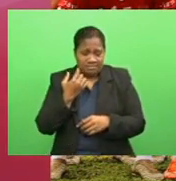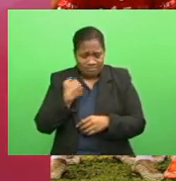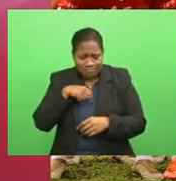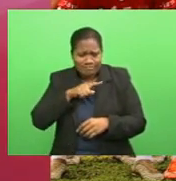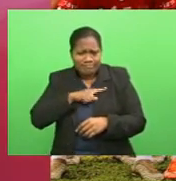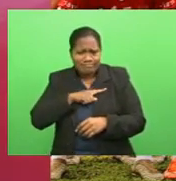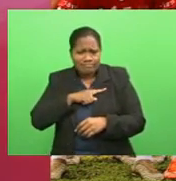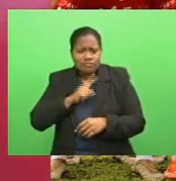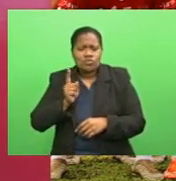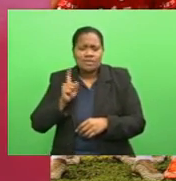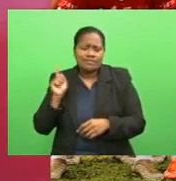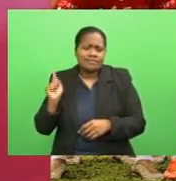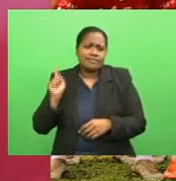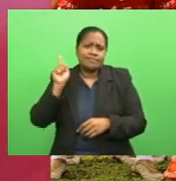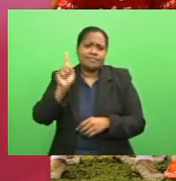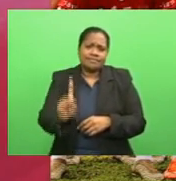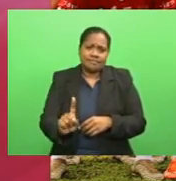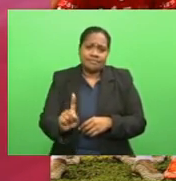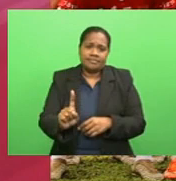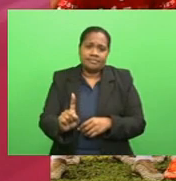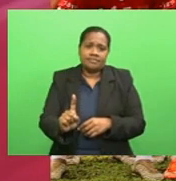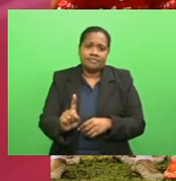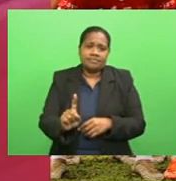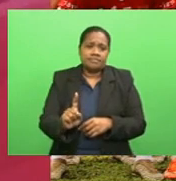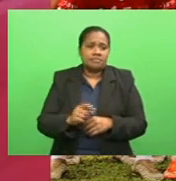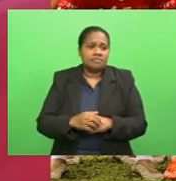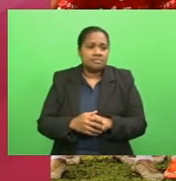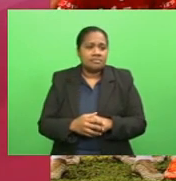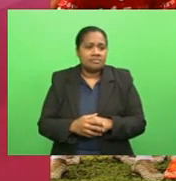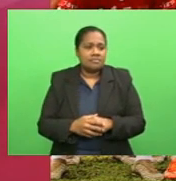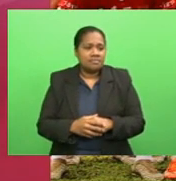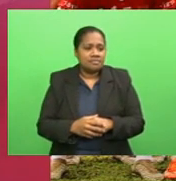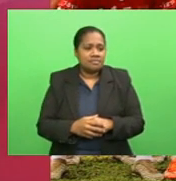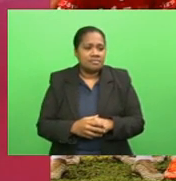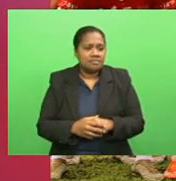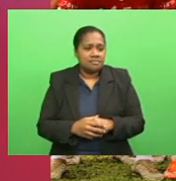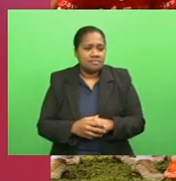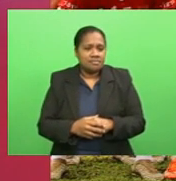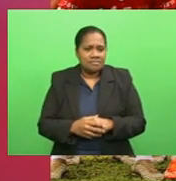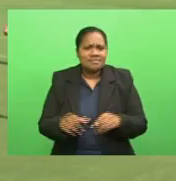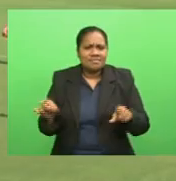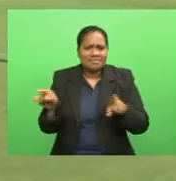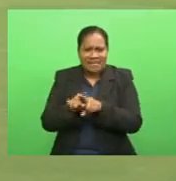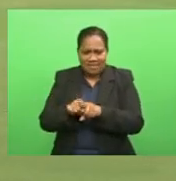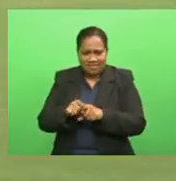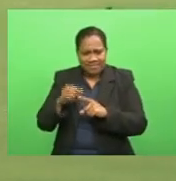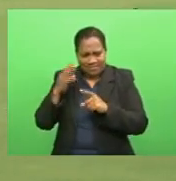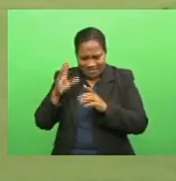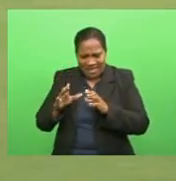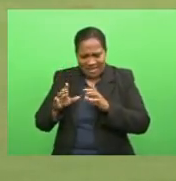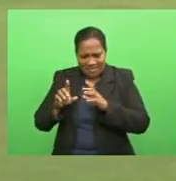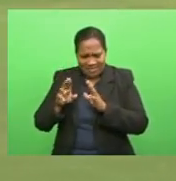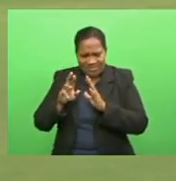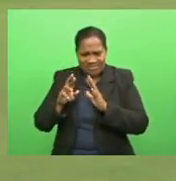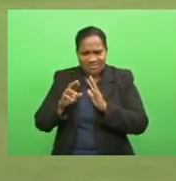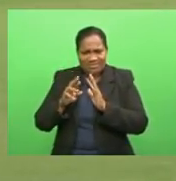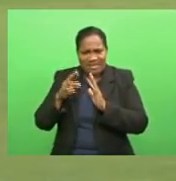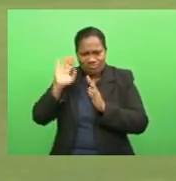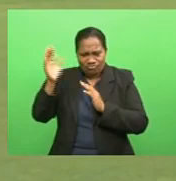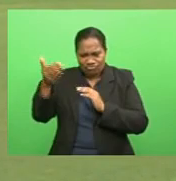be coming into the resumption of the league with the same momentum, because a lot of things has happened.